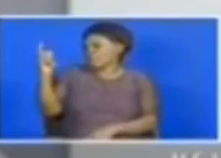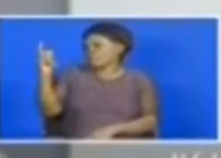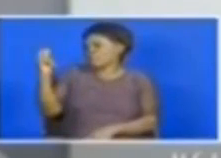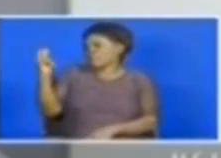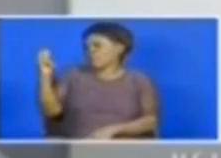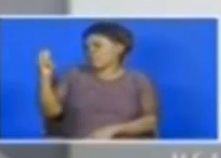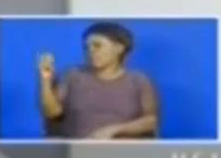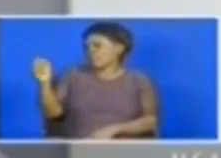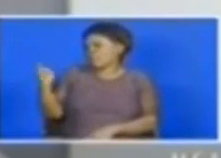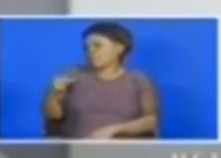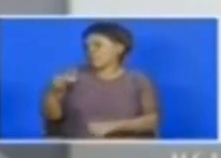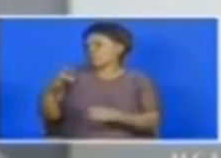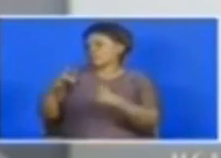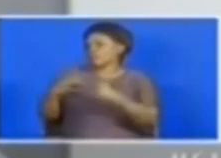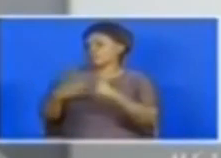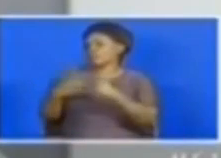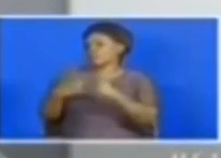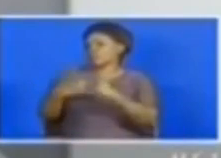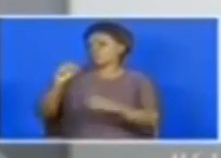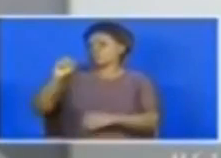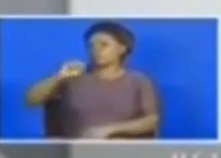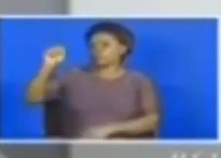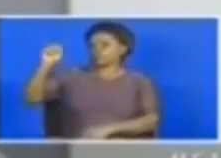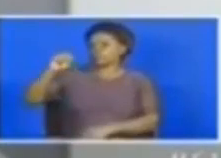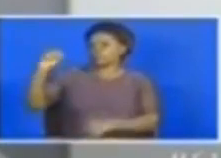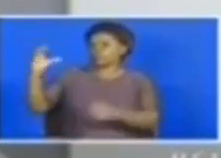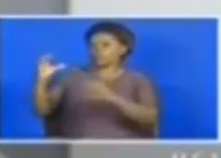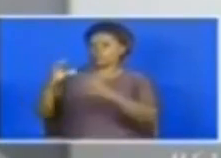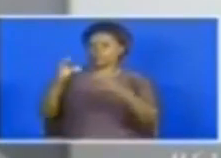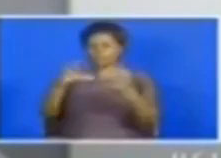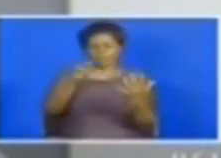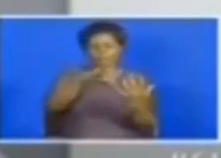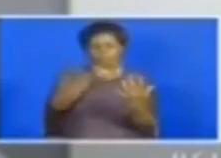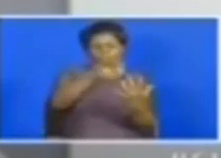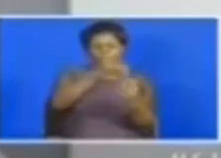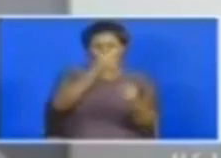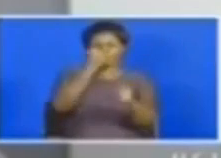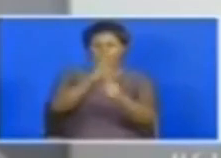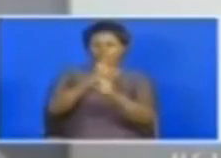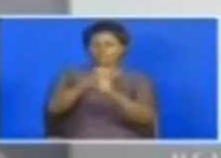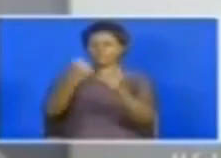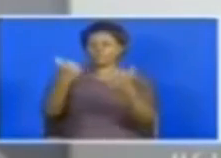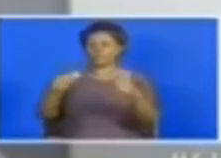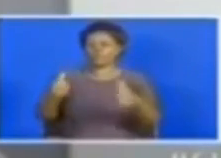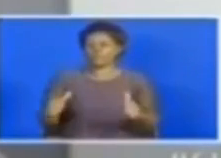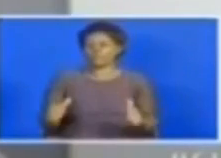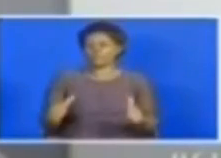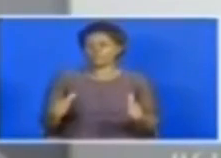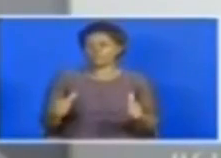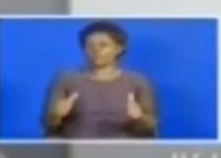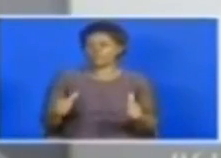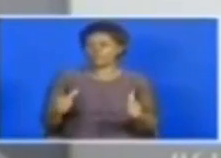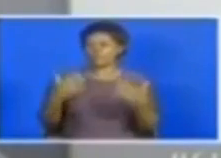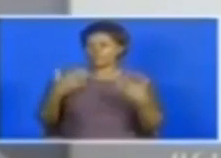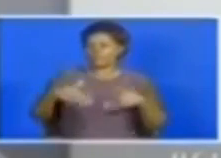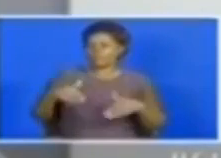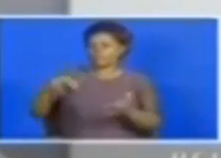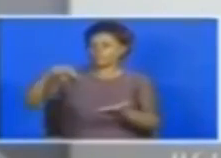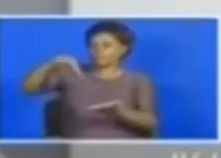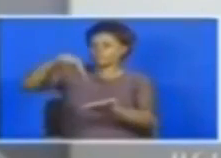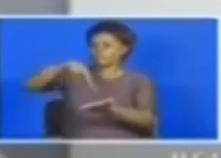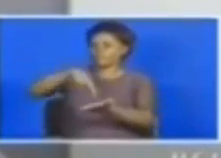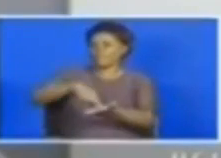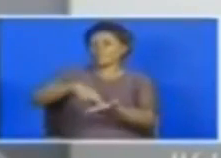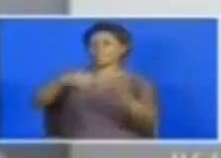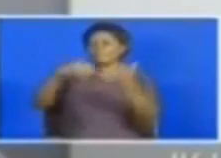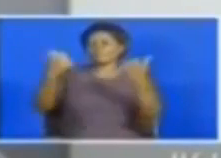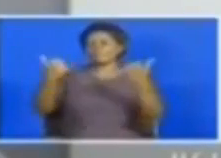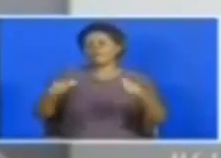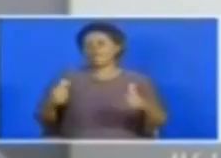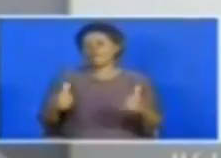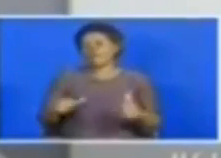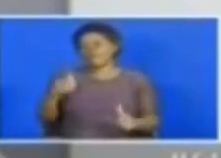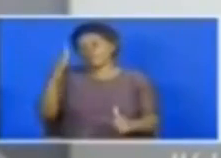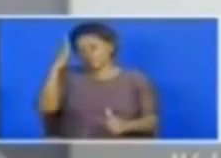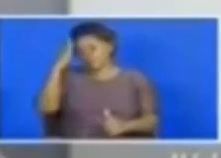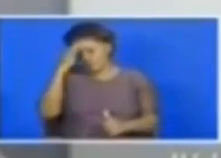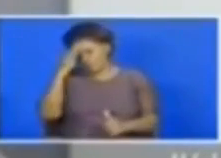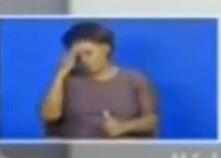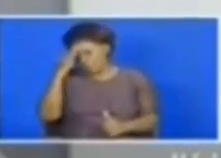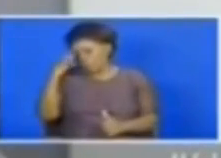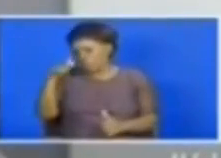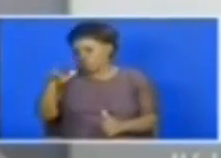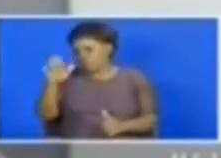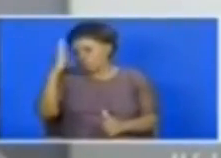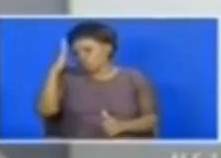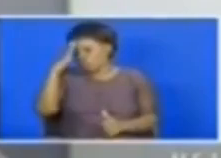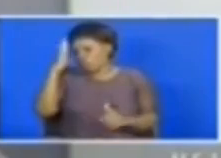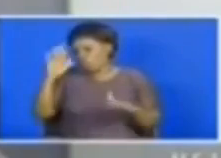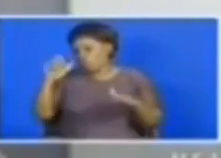process in October when the political party primaries had not even been done, when the number of candidates had not even been determined. How then